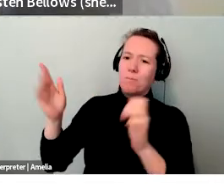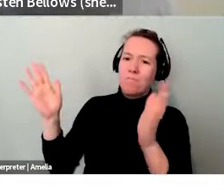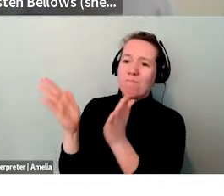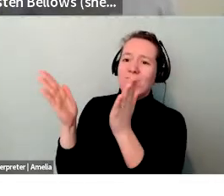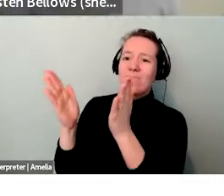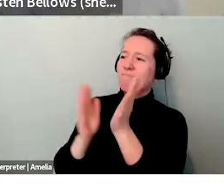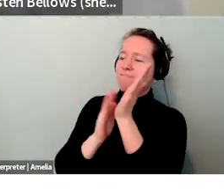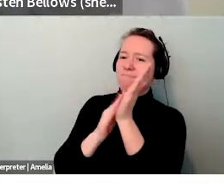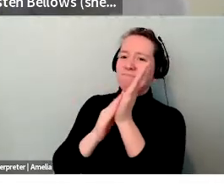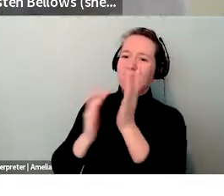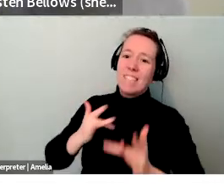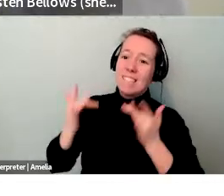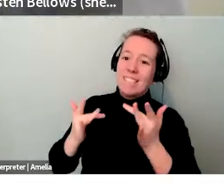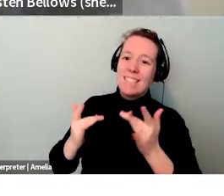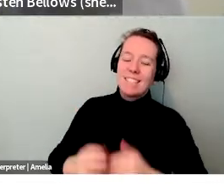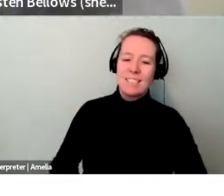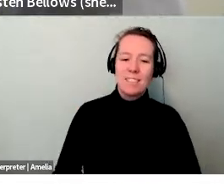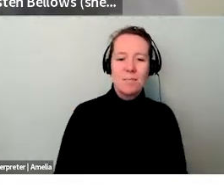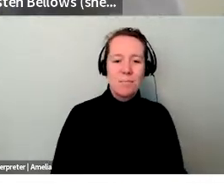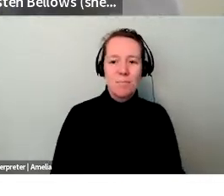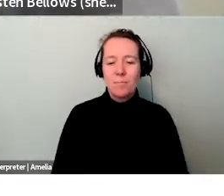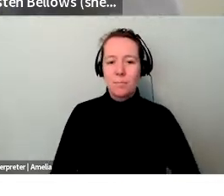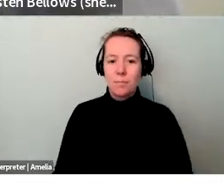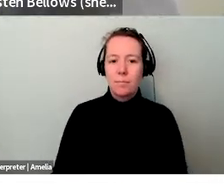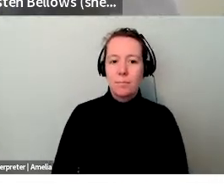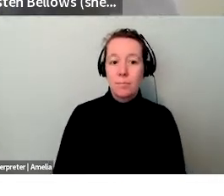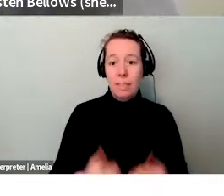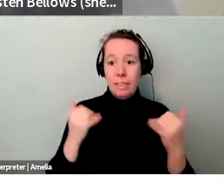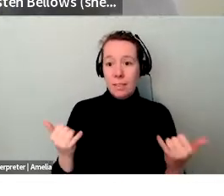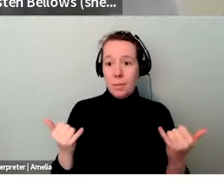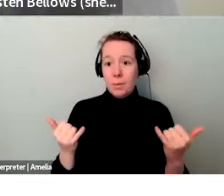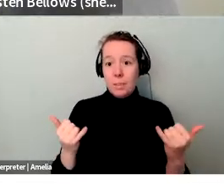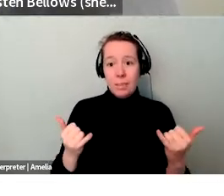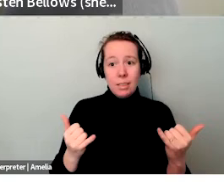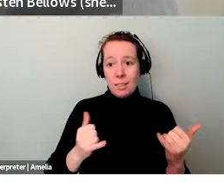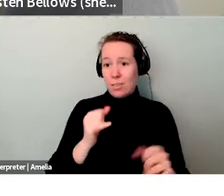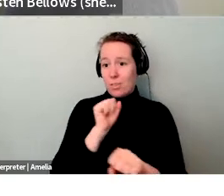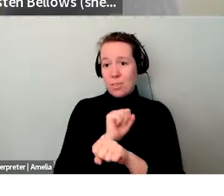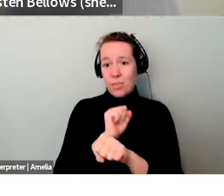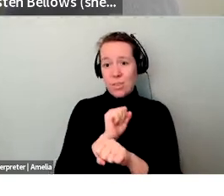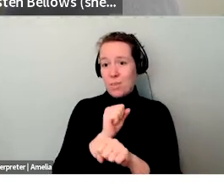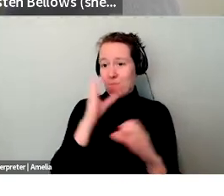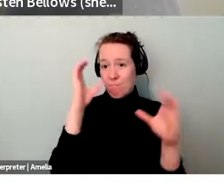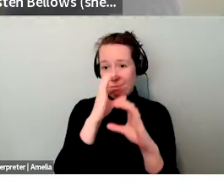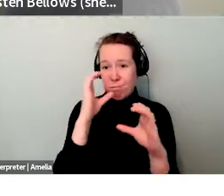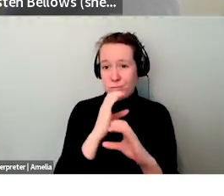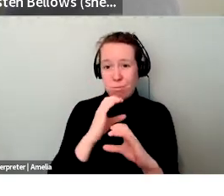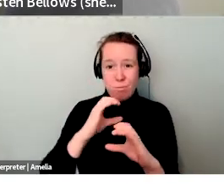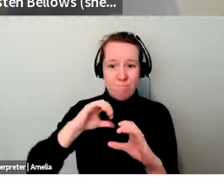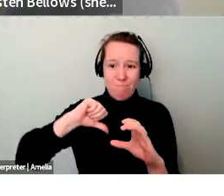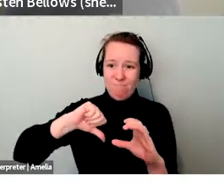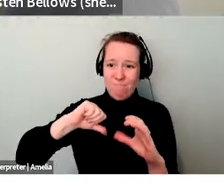Okay, so then the less than desirable side of job searching. So job